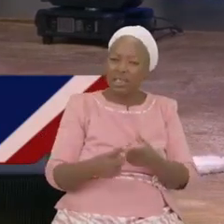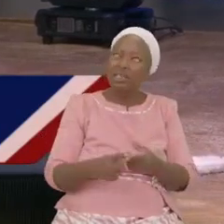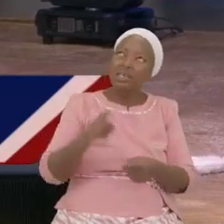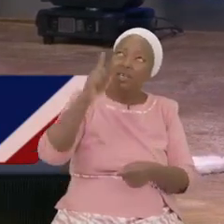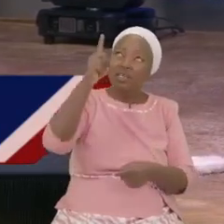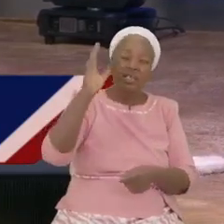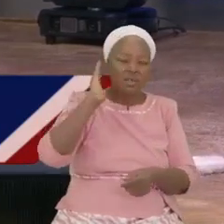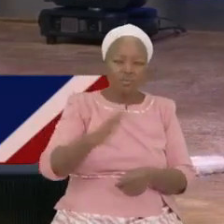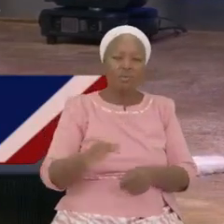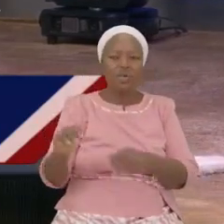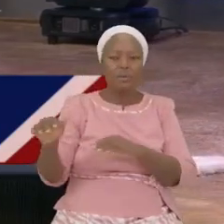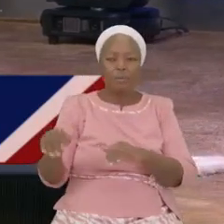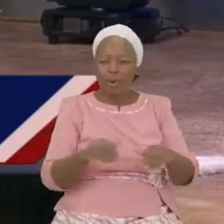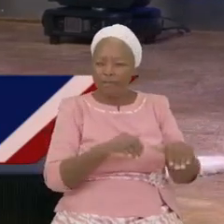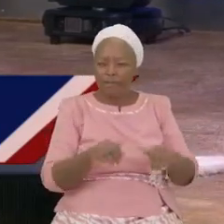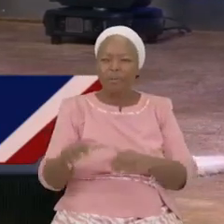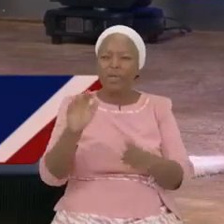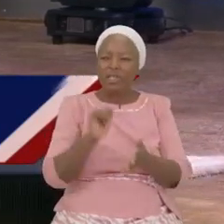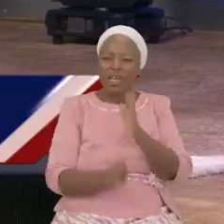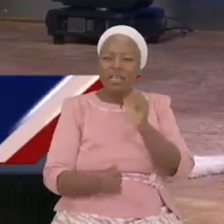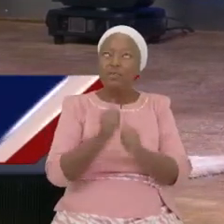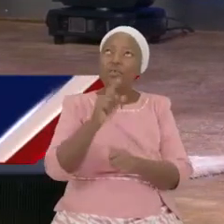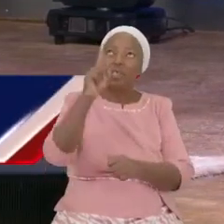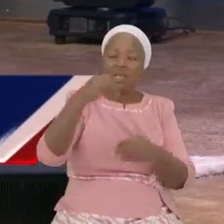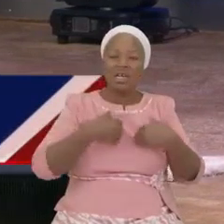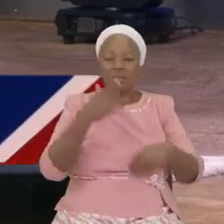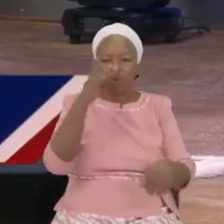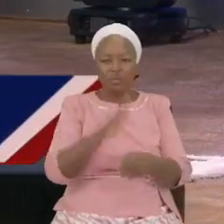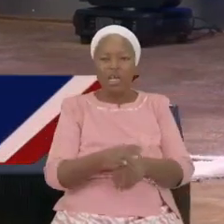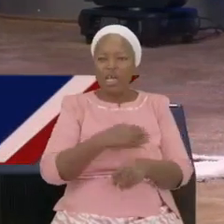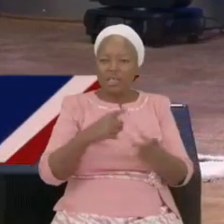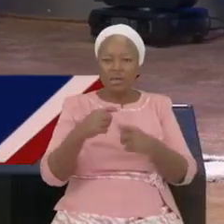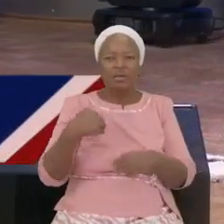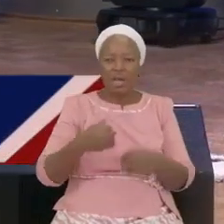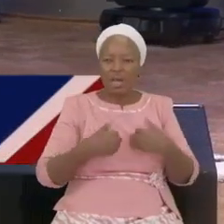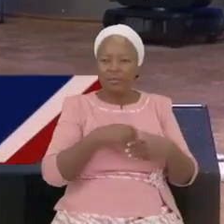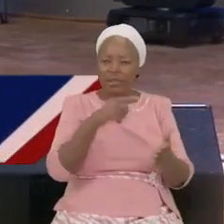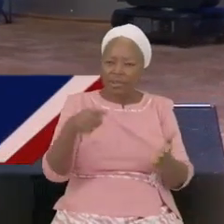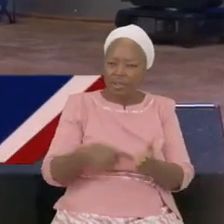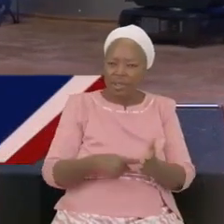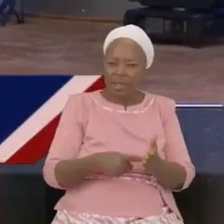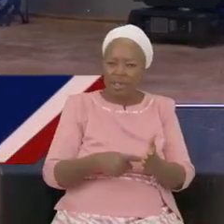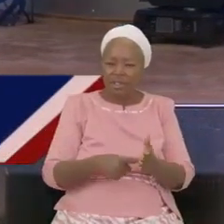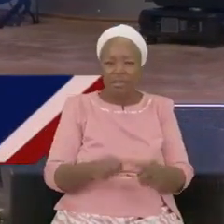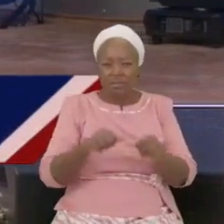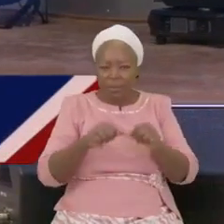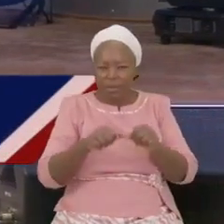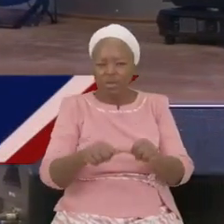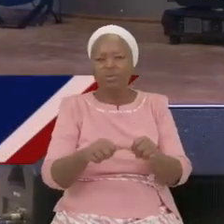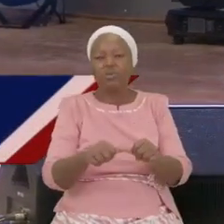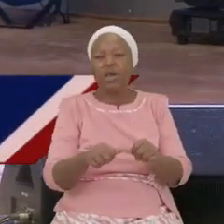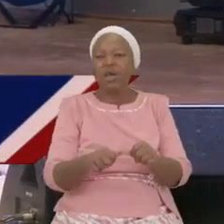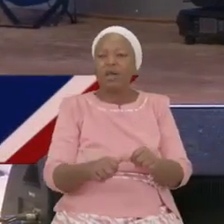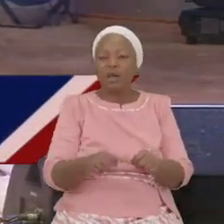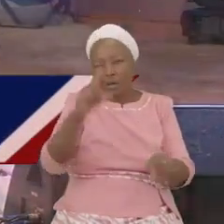will perform that which he has promised. And we have this perpetual